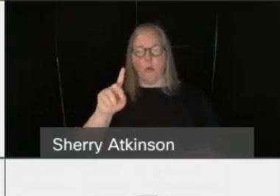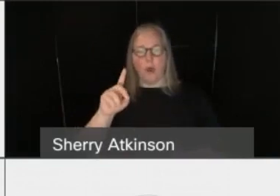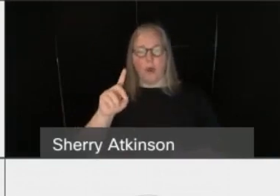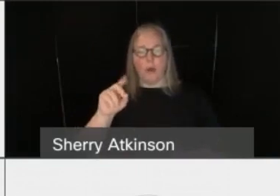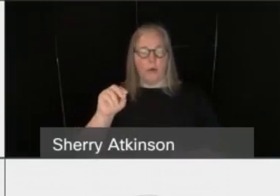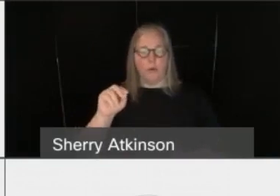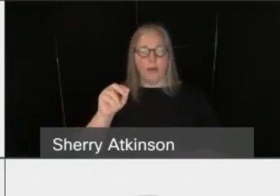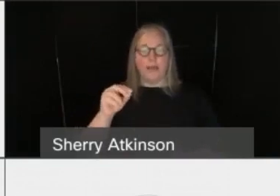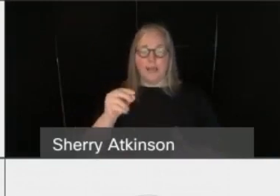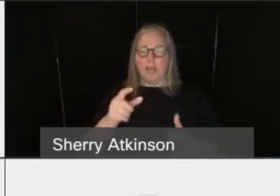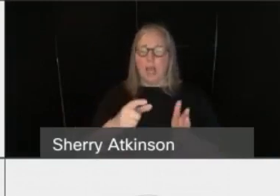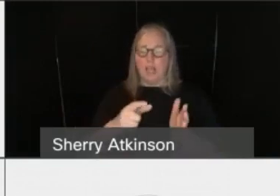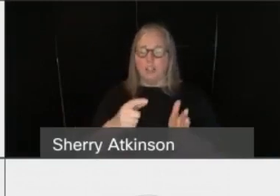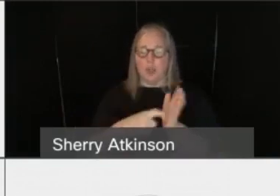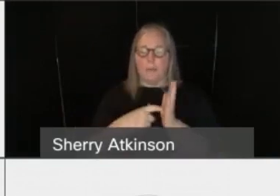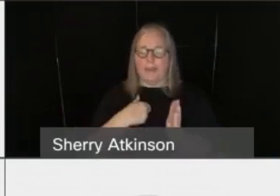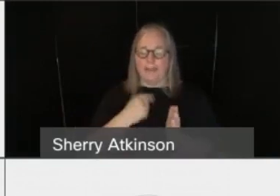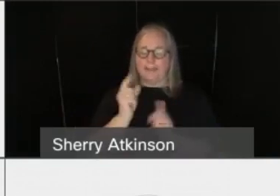mute button.